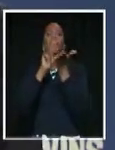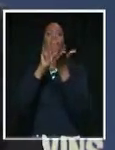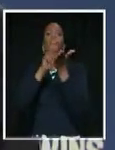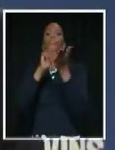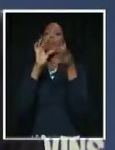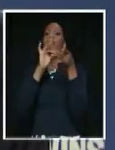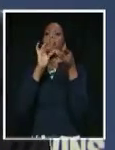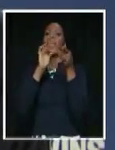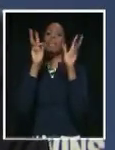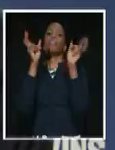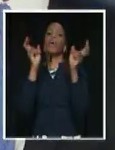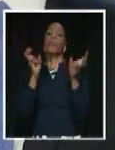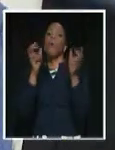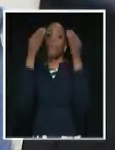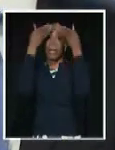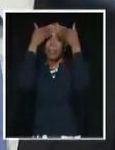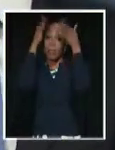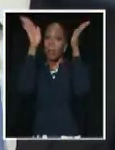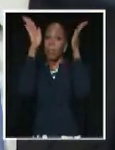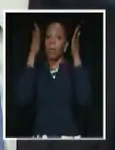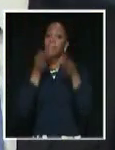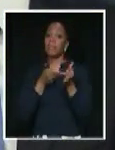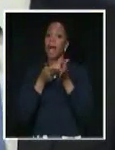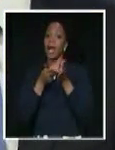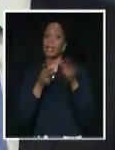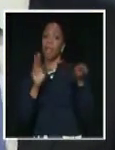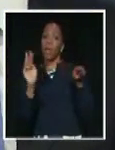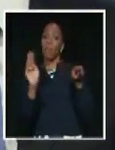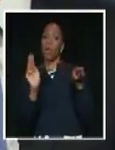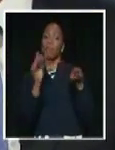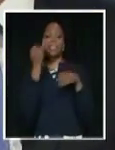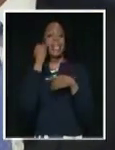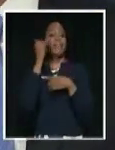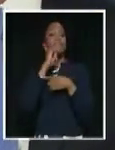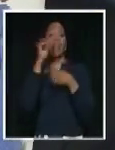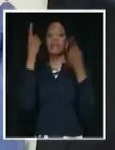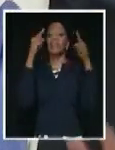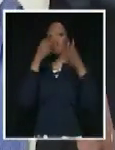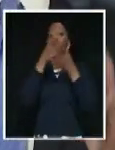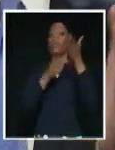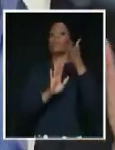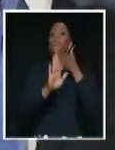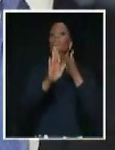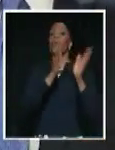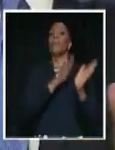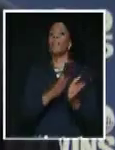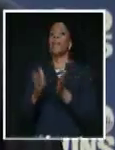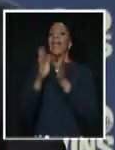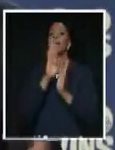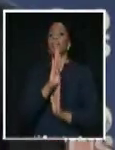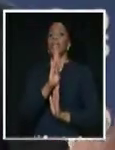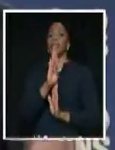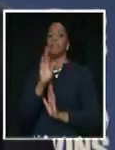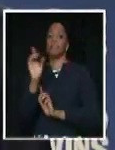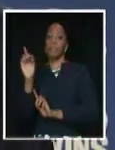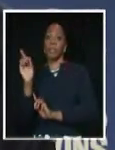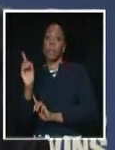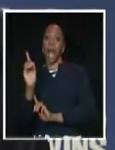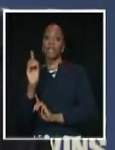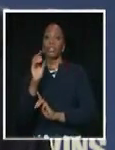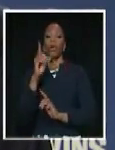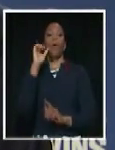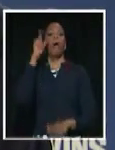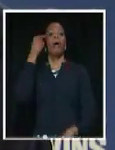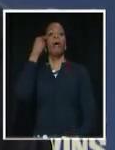says he would keep an open mind on this issue. If it doesn't work out, sir, what's your plan B? As I said, Governor Cuomo said, he said it to me, he said it in the papers,